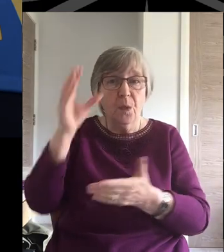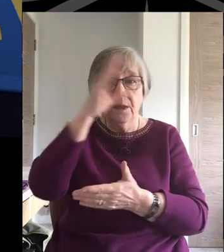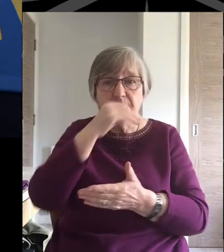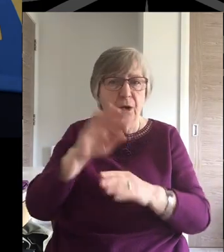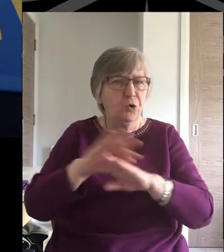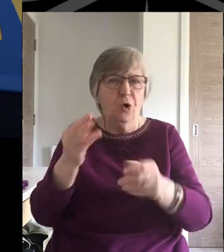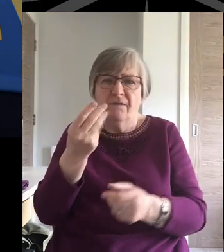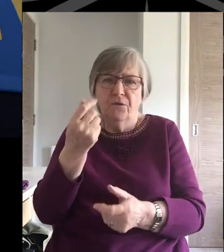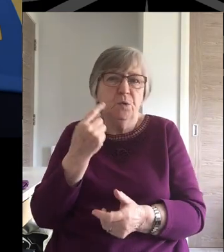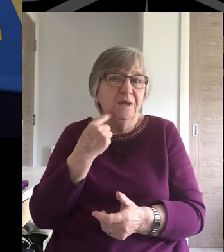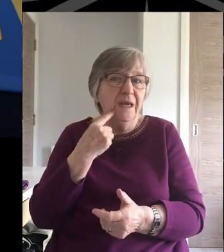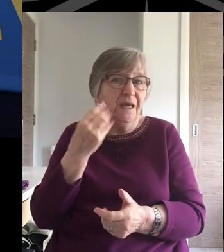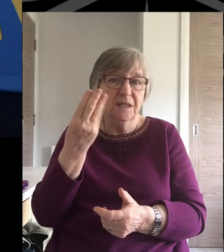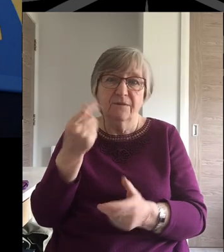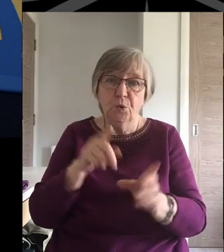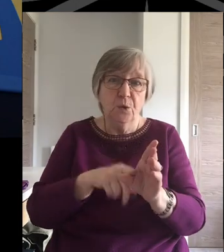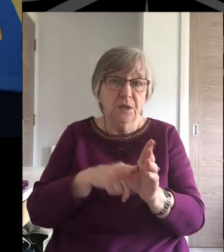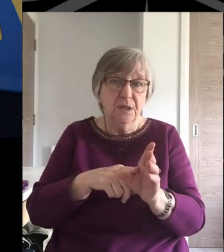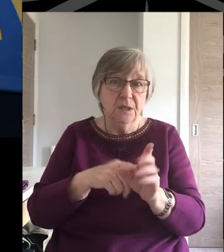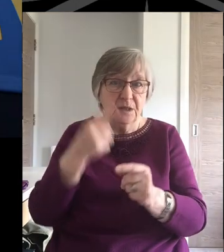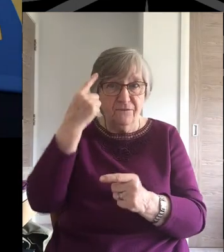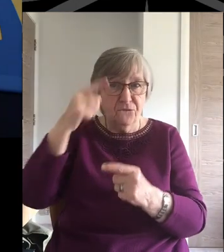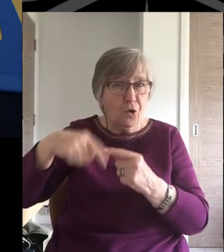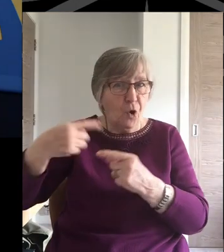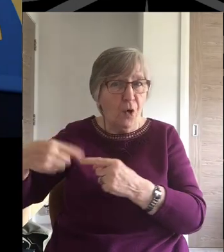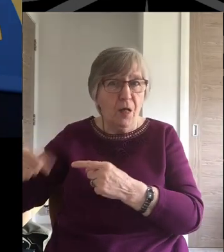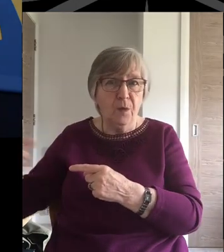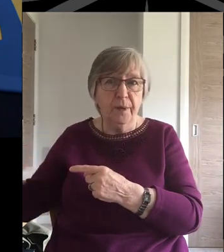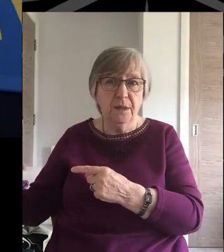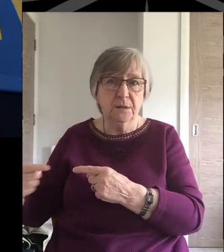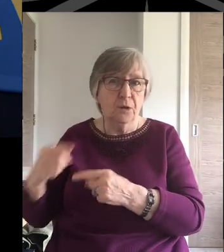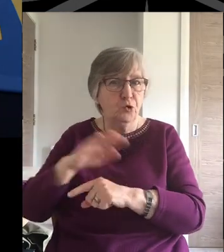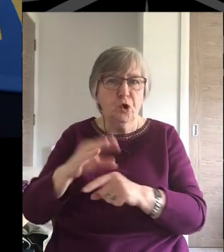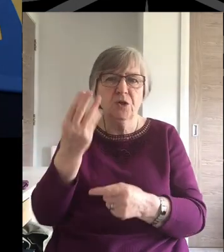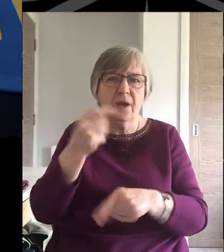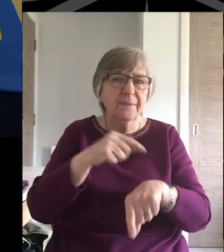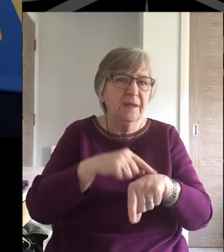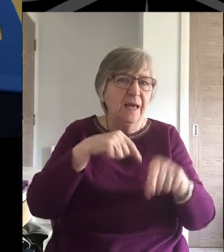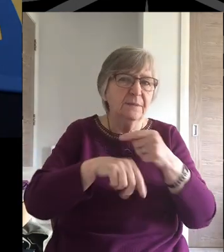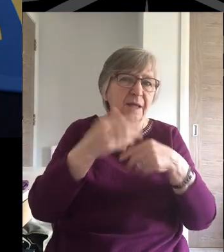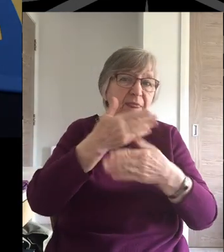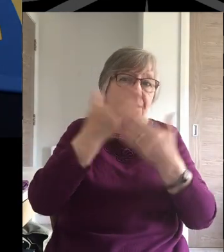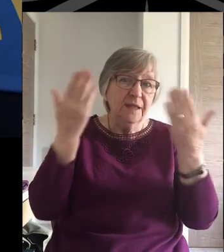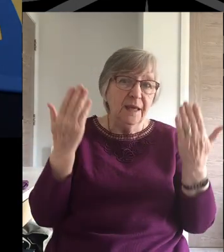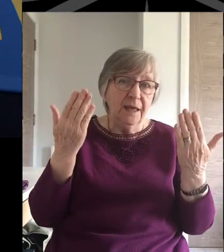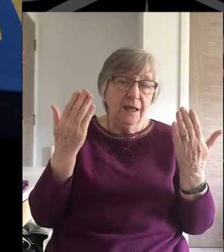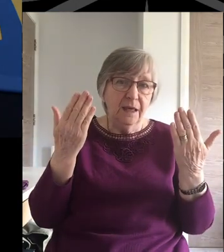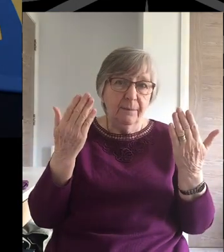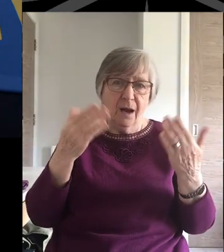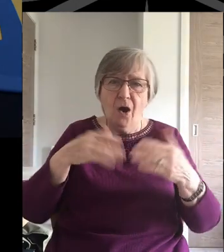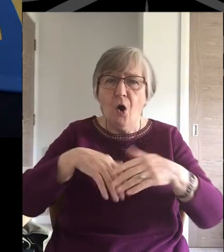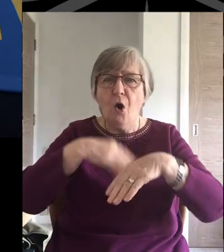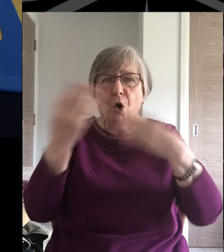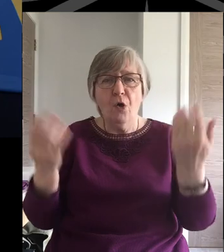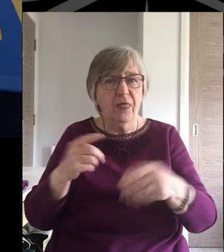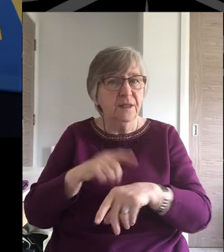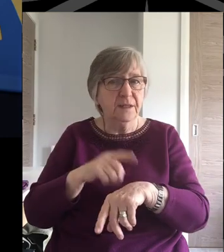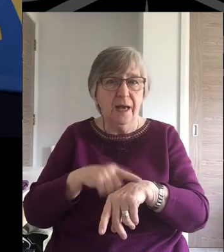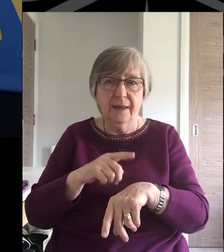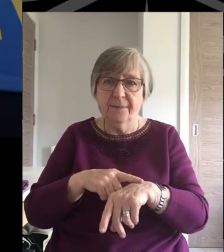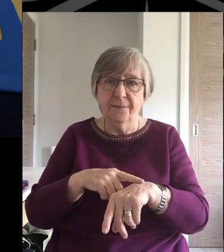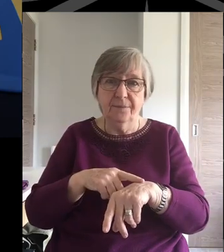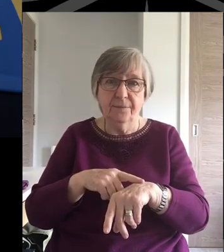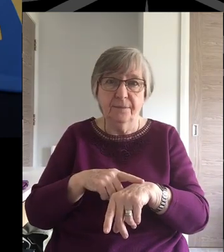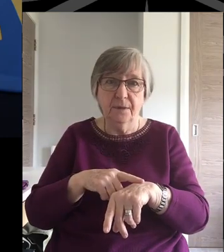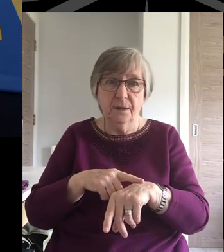few days or a few years, but for always. And not just for some times in the day, but throughout the day, all day. And not just